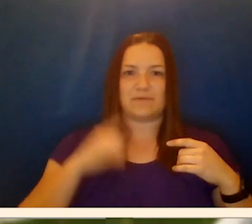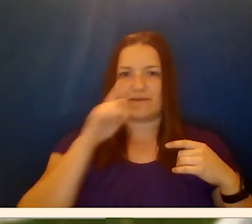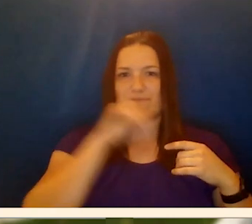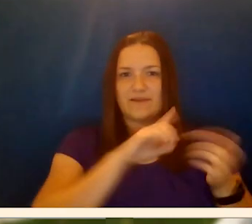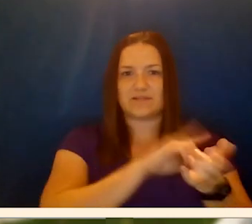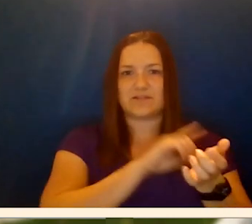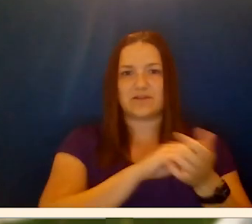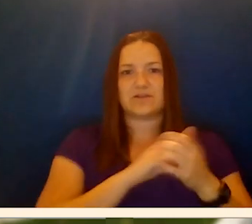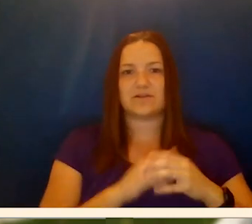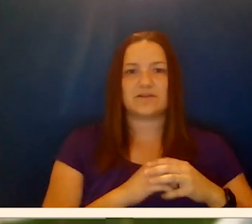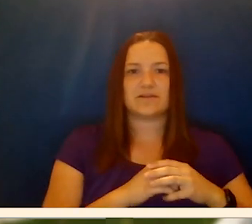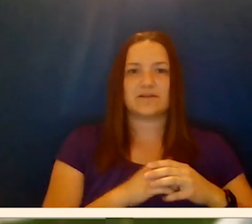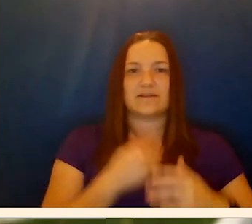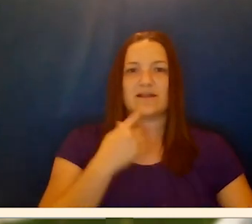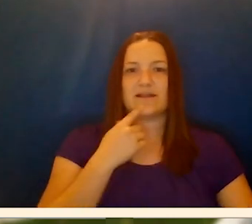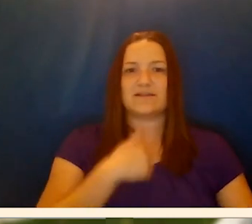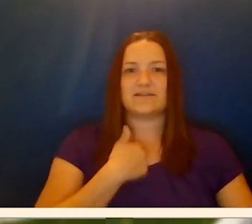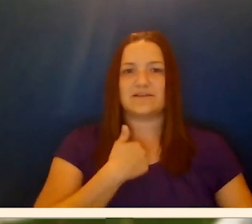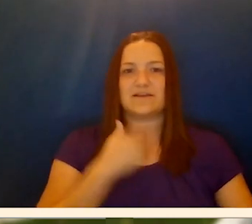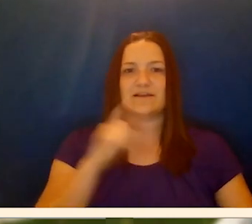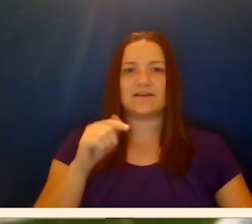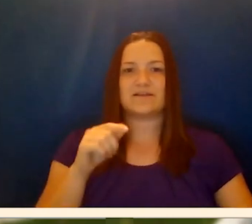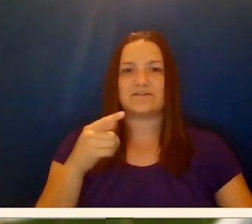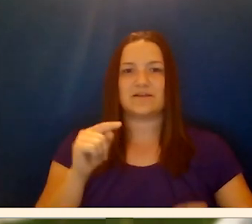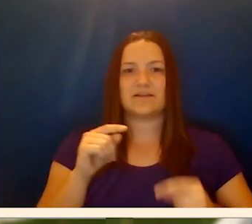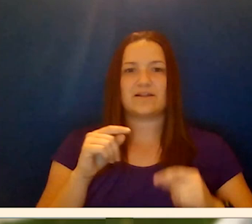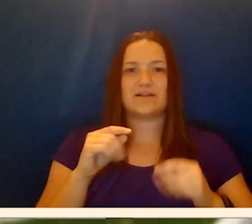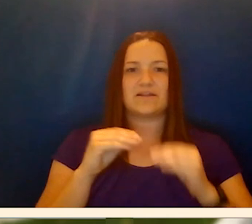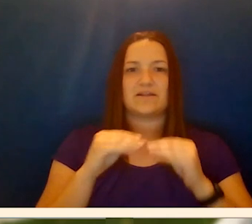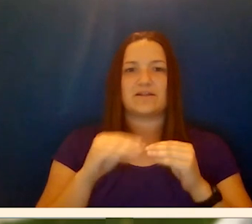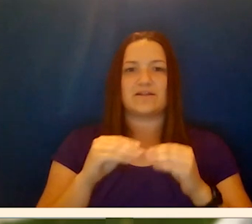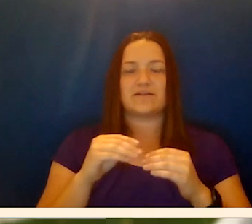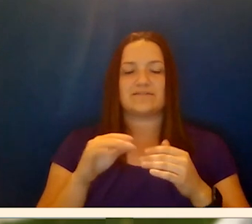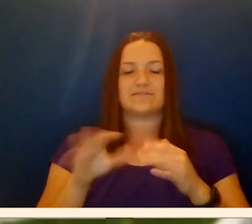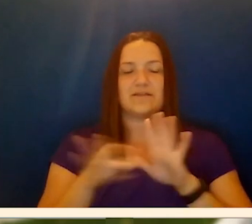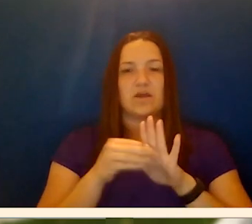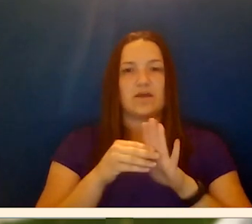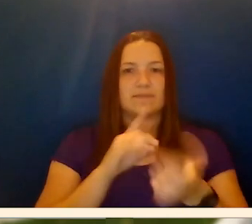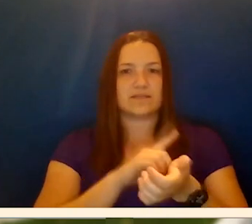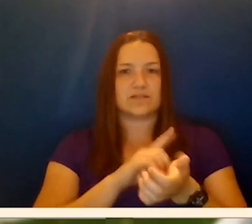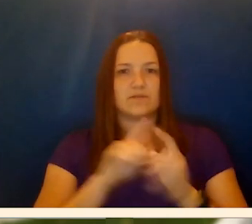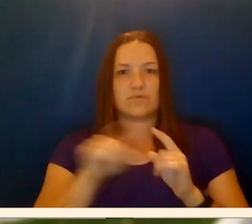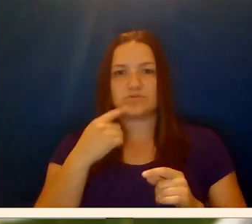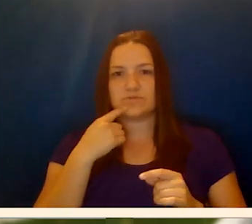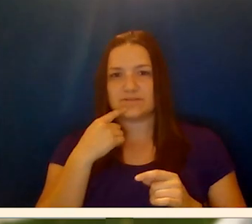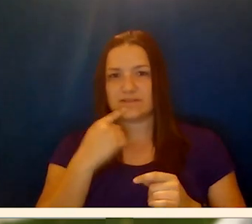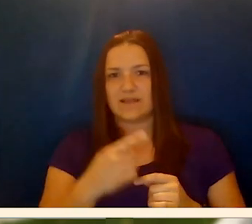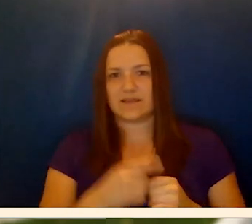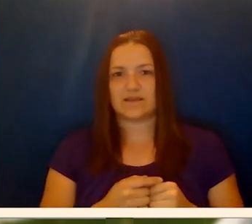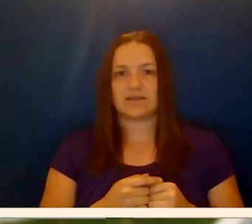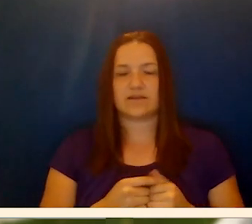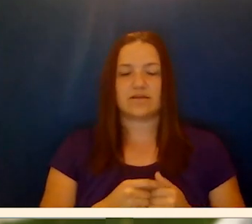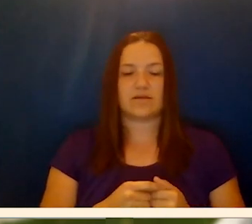said, sorry for trying to impersonate a physician. But what she was saying is that, yes, the third